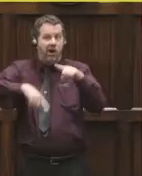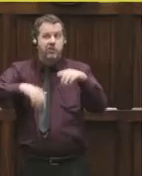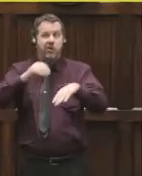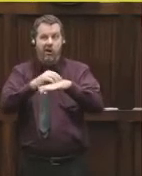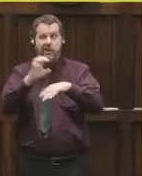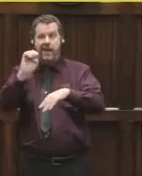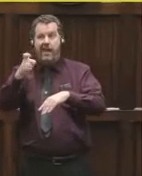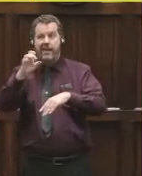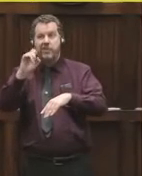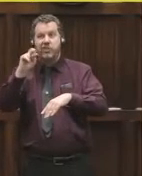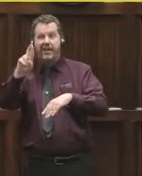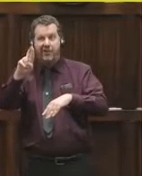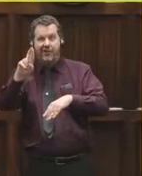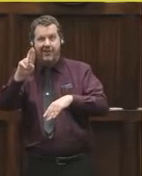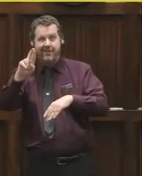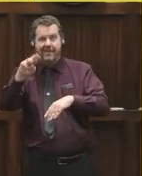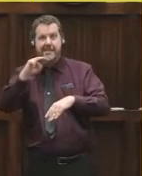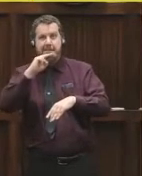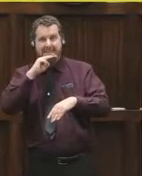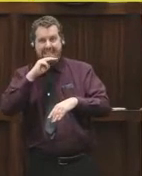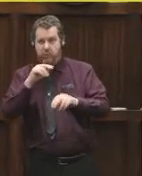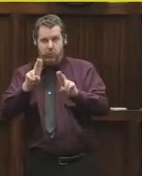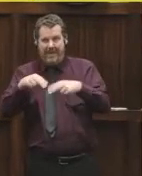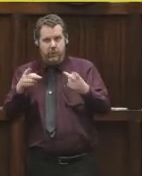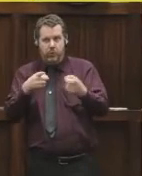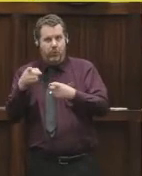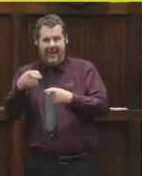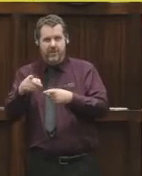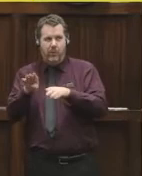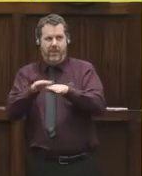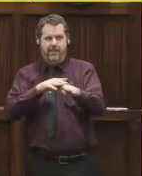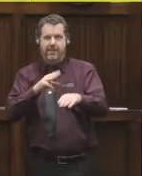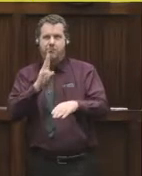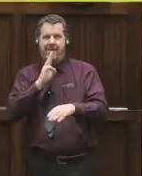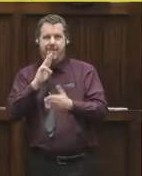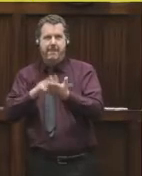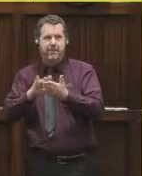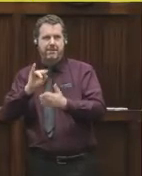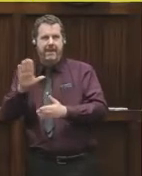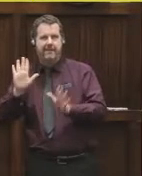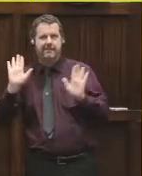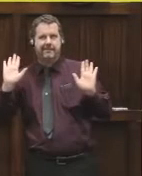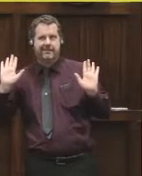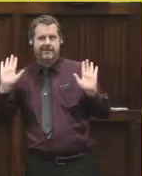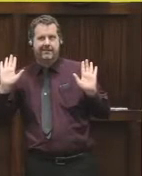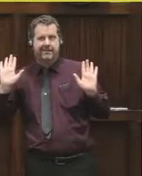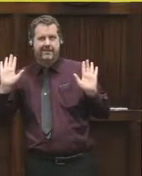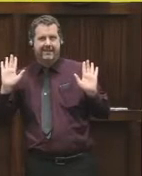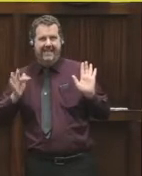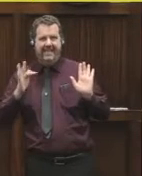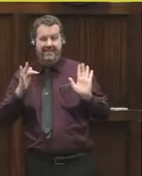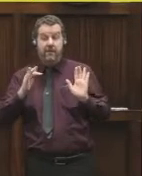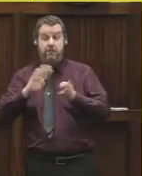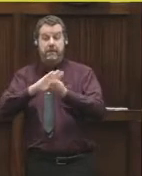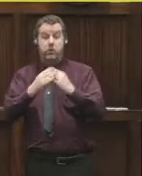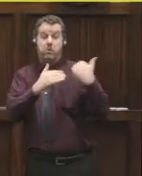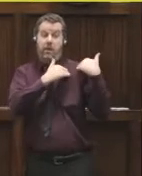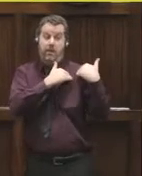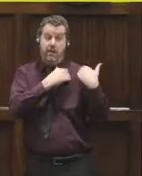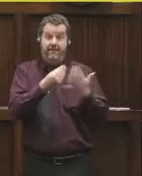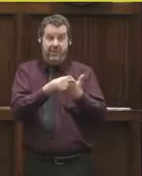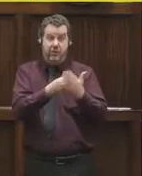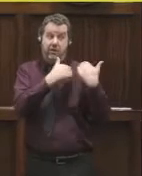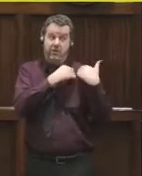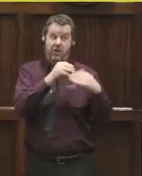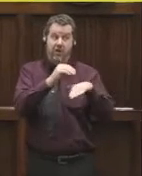on legislators other than members of the government coming forward with anything that imposes a charge. So I certainly was not aware of